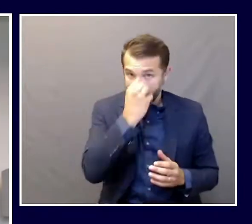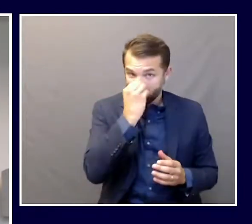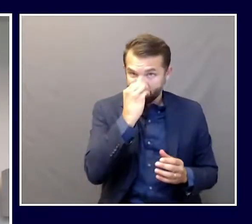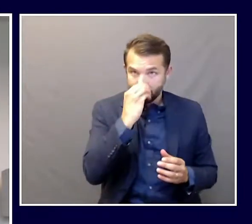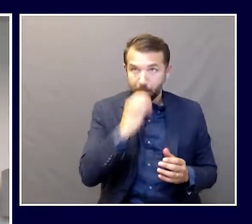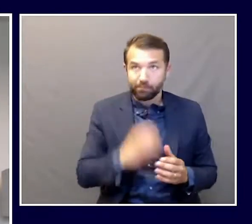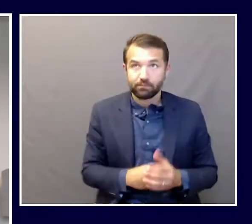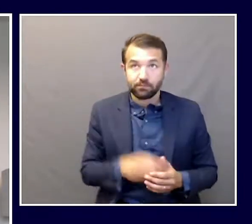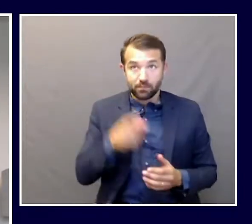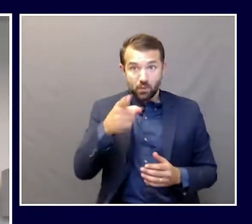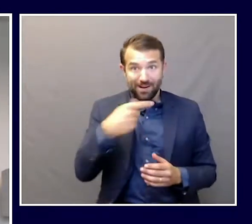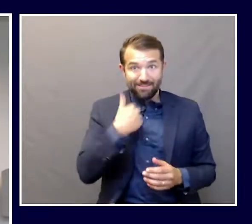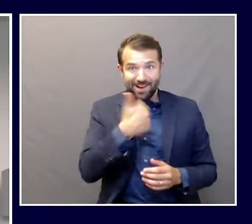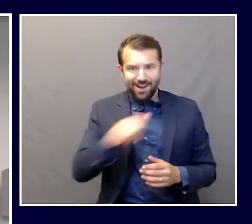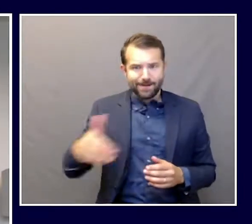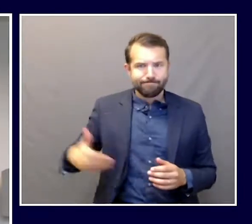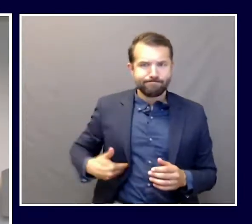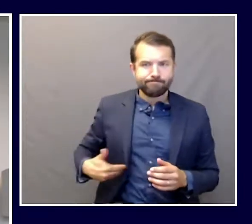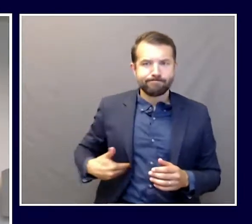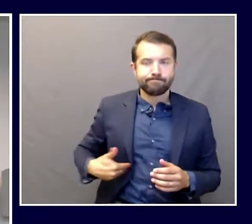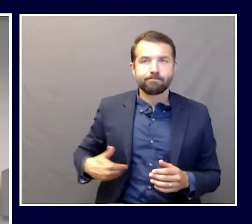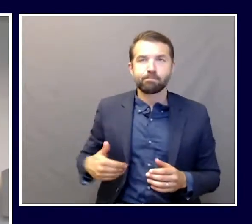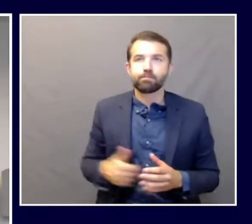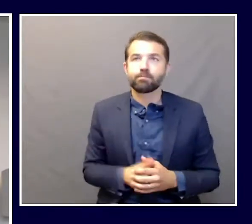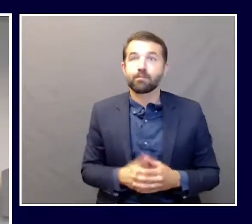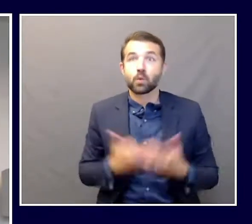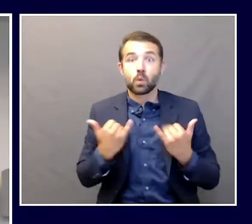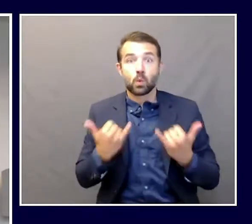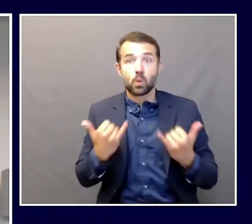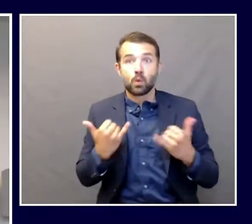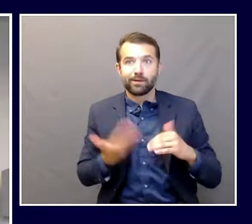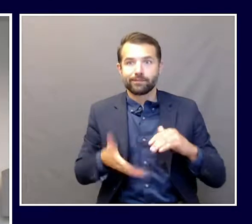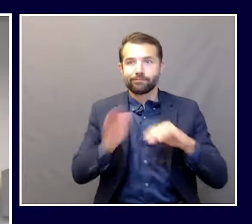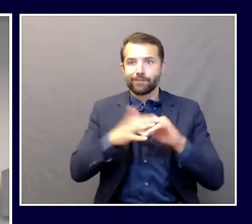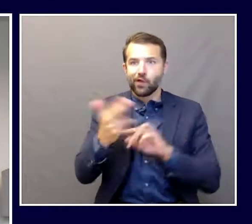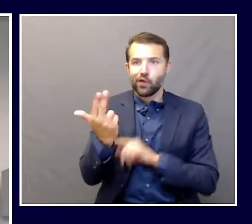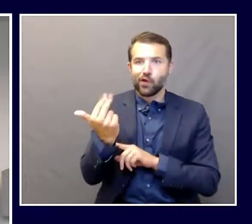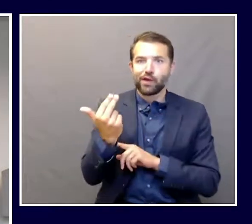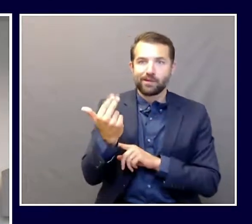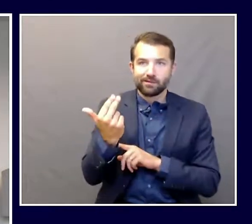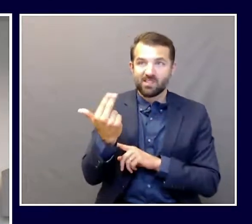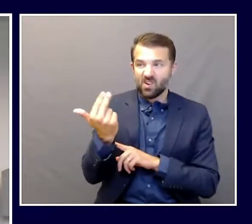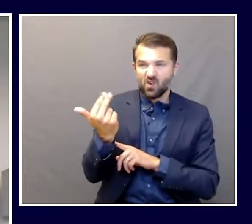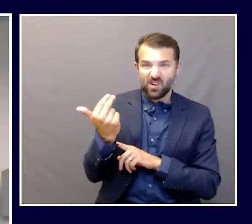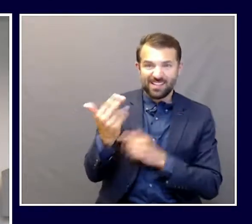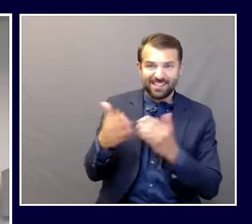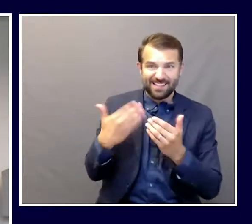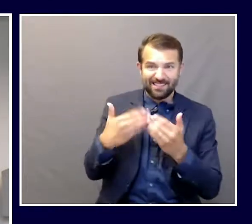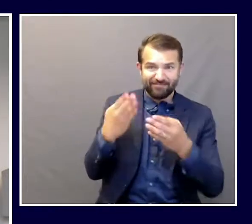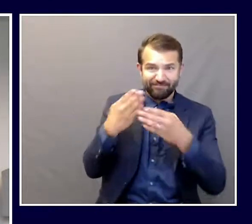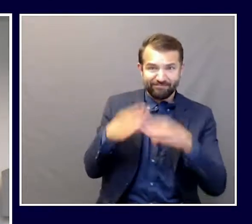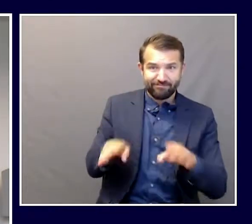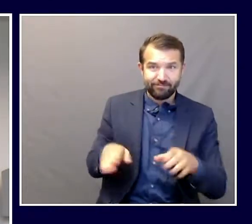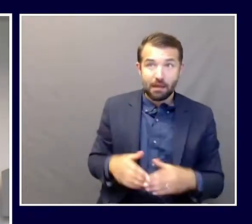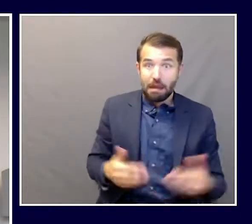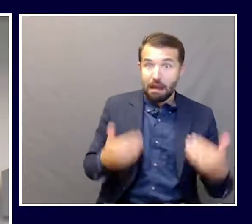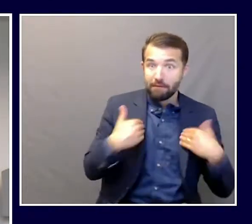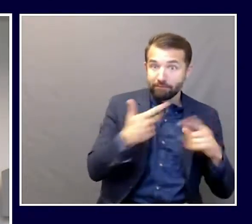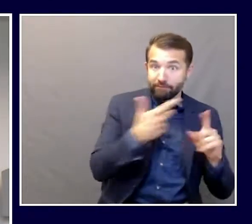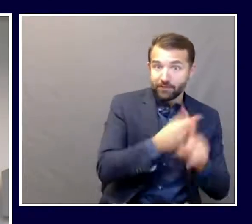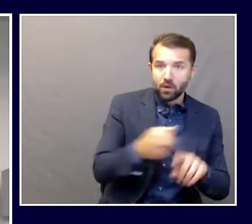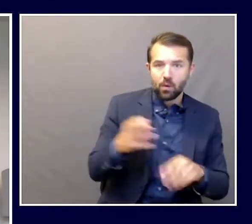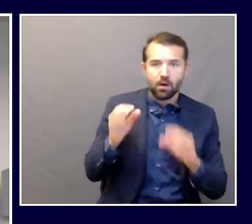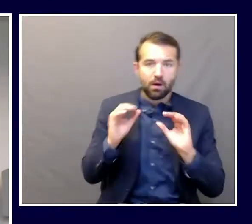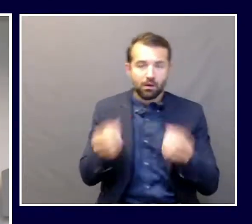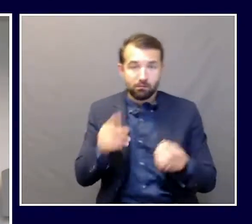positive tests that are coming back, since there's so few of them now on a daily basis, are for people who are not fully